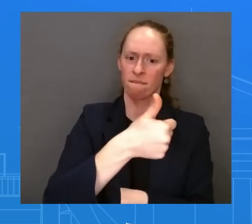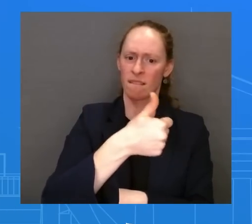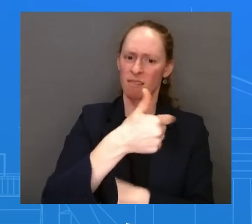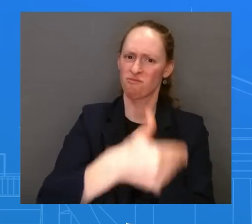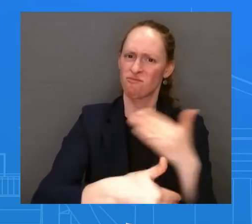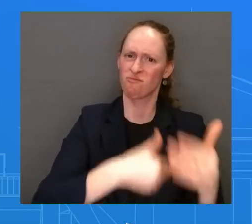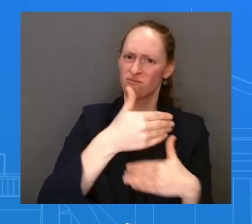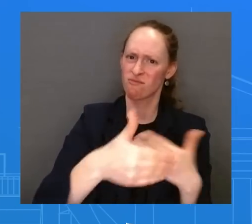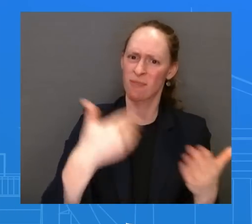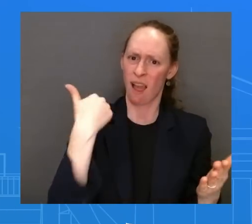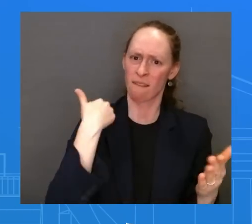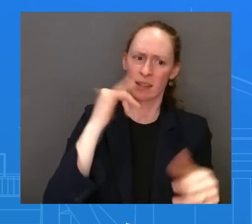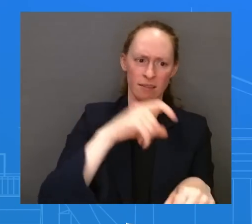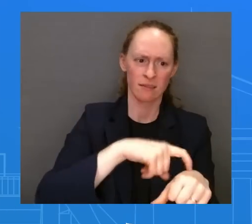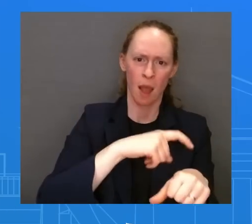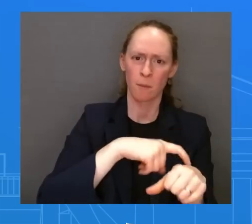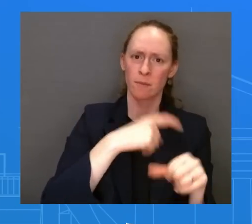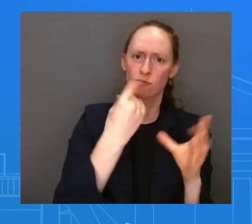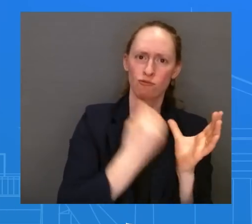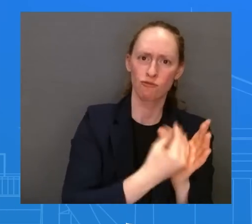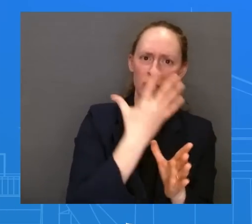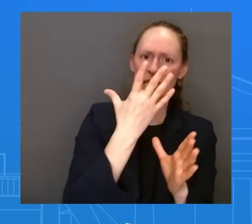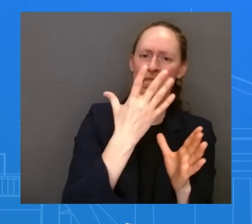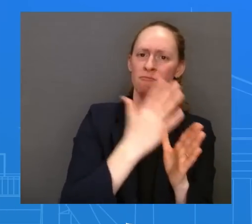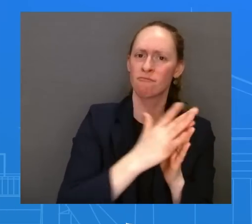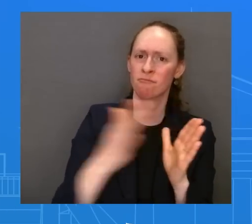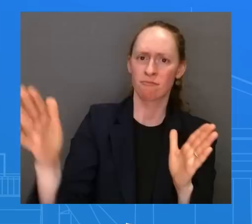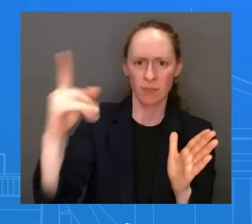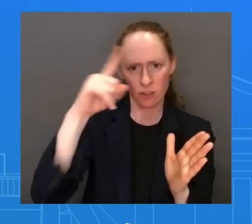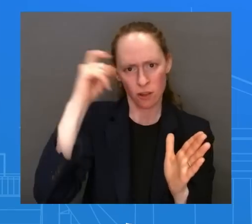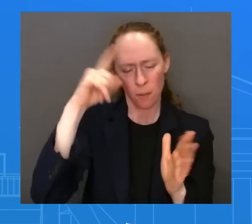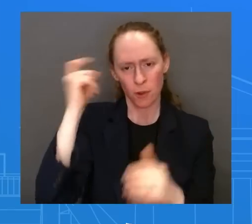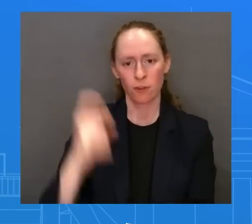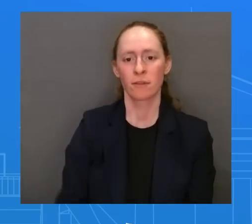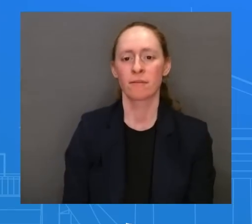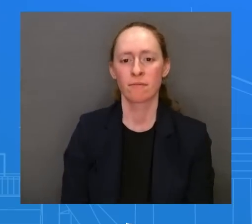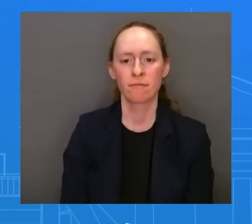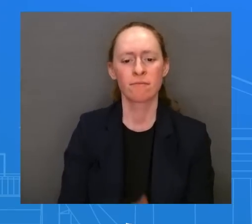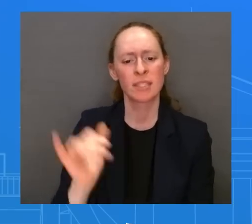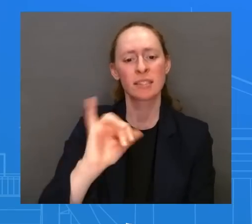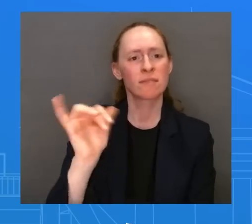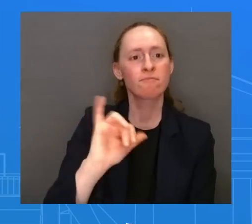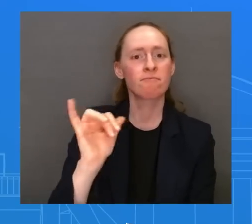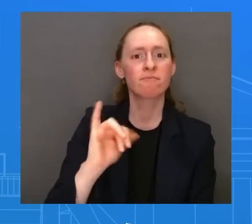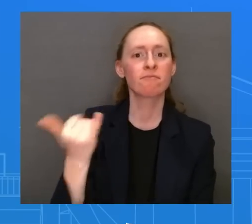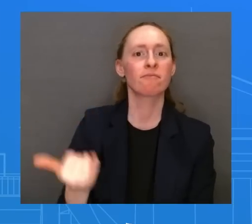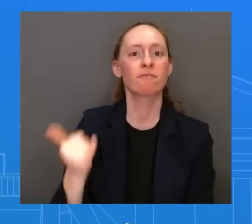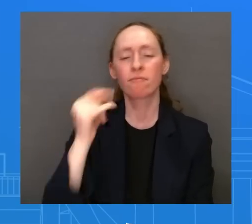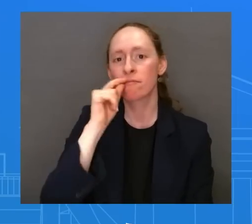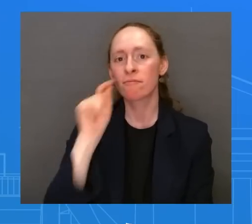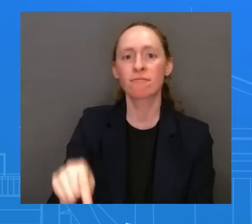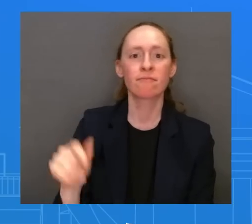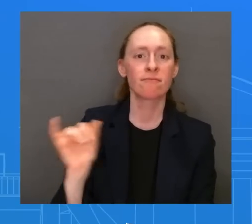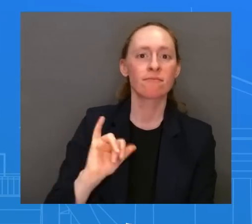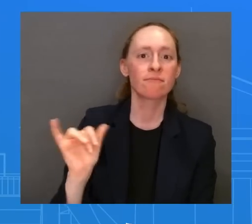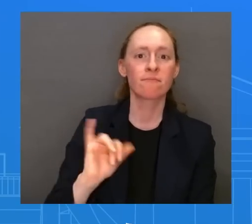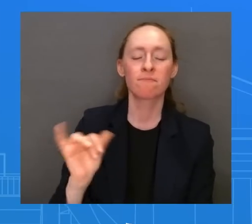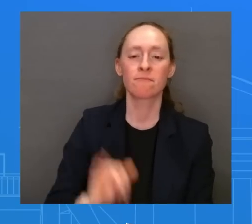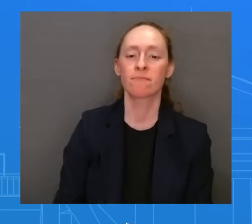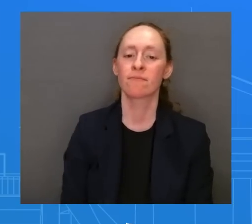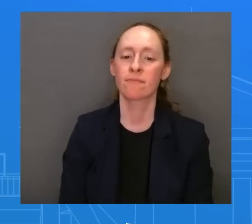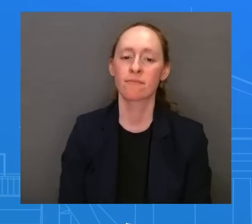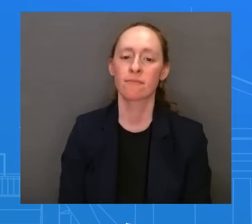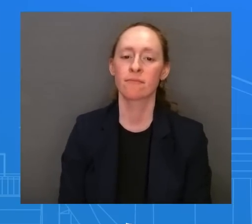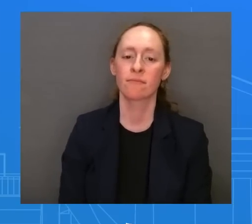it's just like what we're doing in Ukraine we give Ukraine uh artillery ammunition Stinger anti-air missiles Javelin